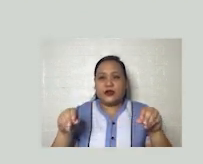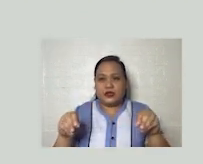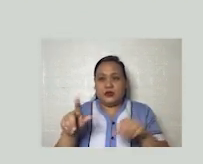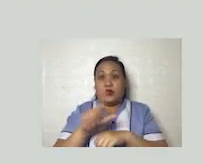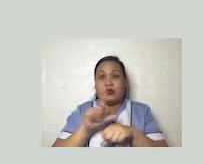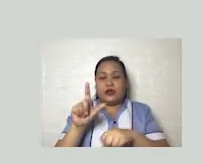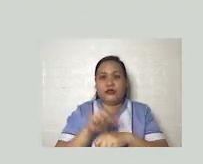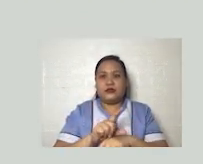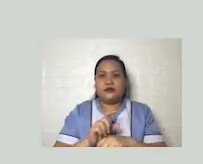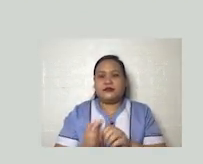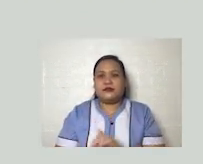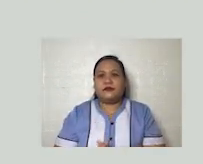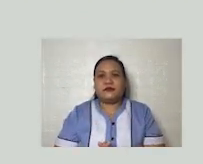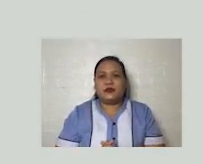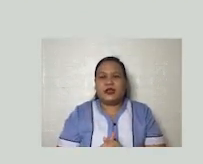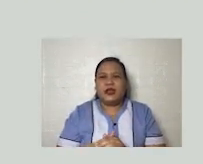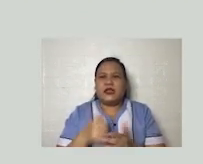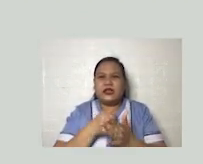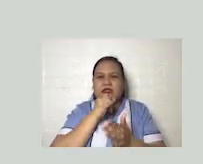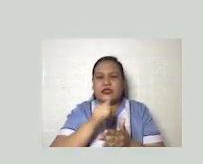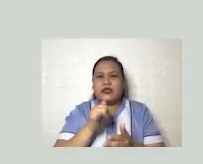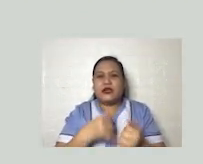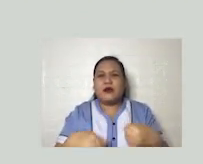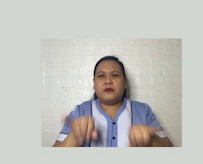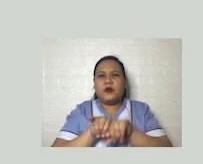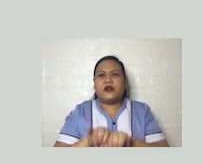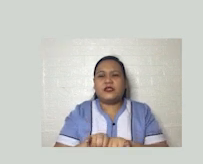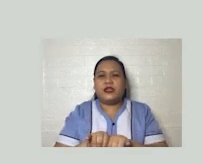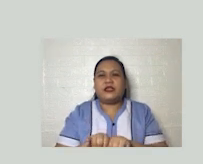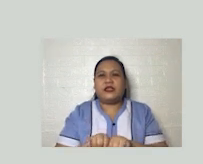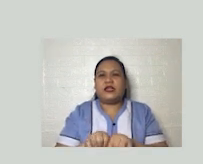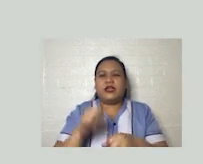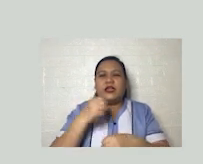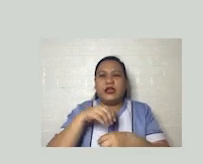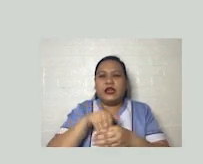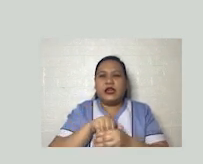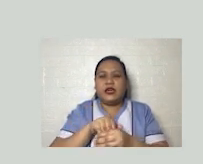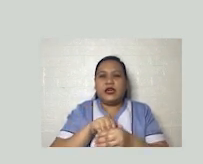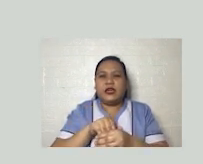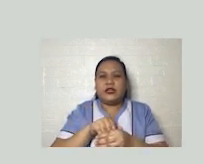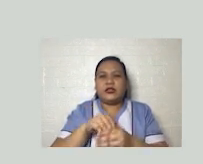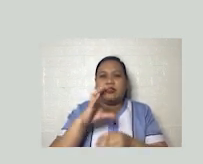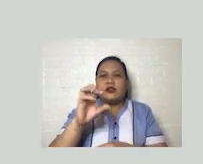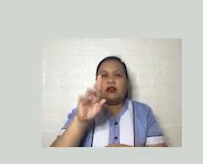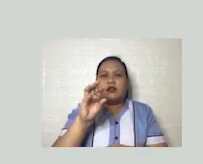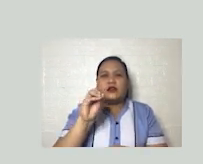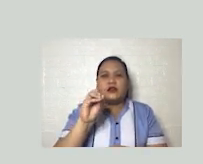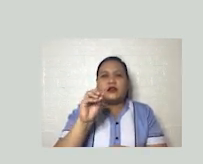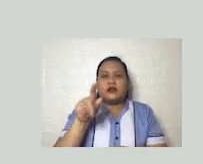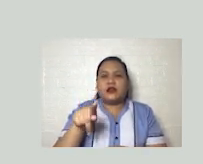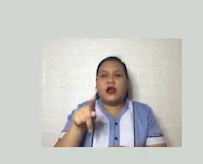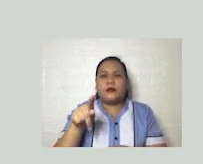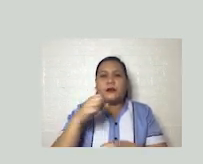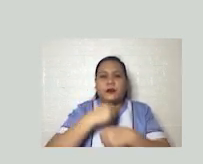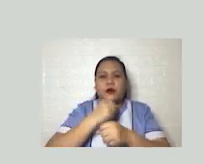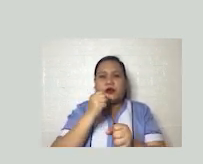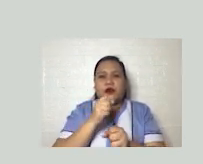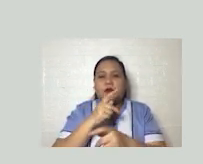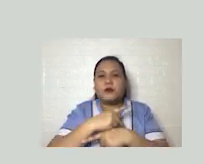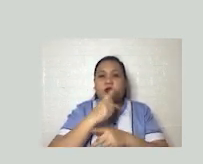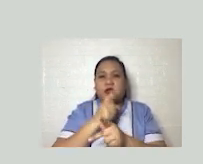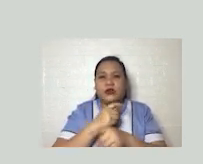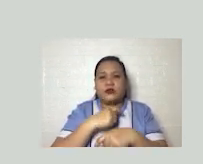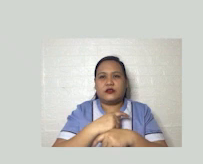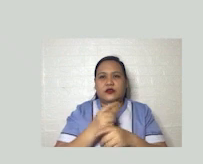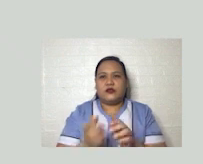is the most important operation in crop production. The seed must be placed at the required depth in moist